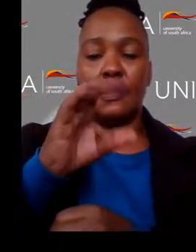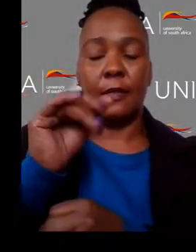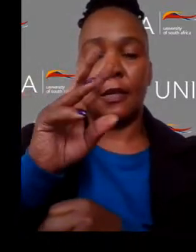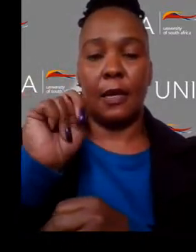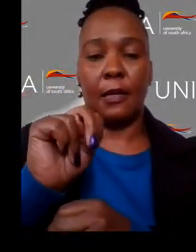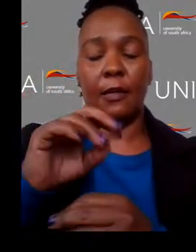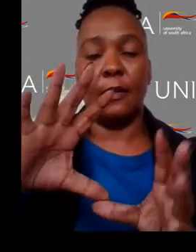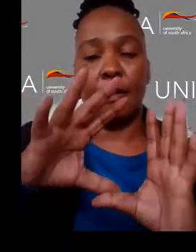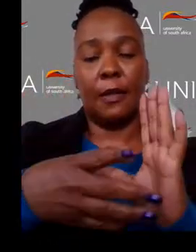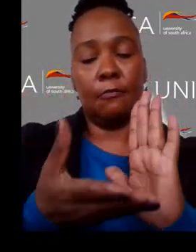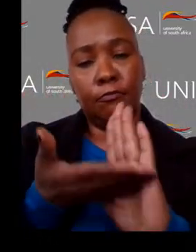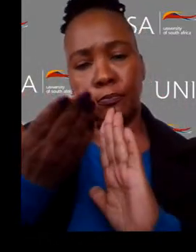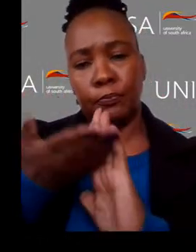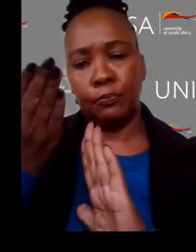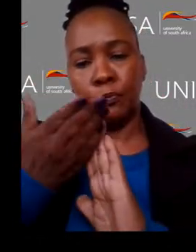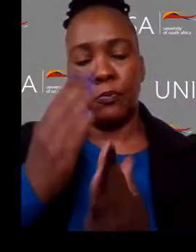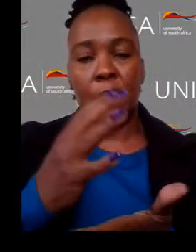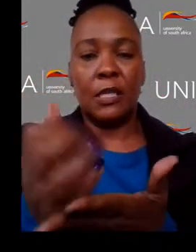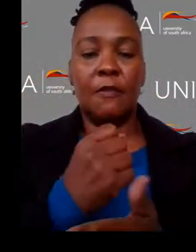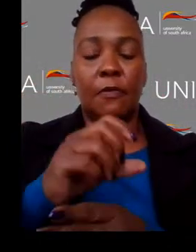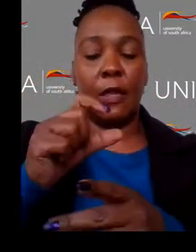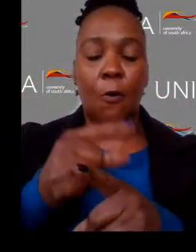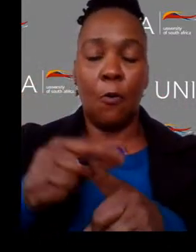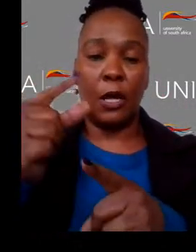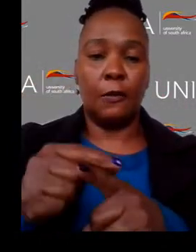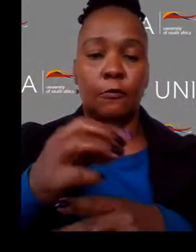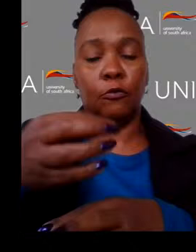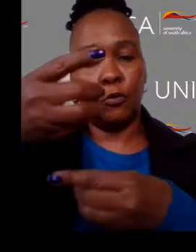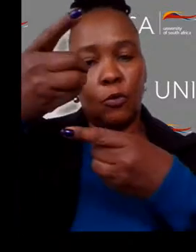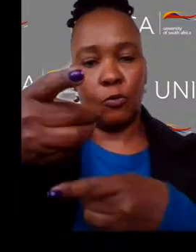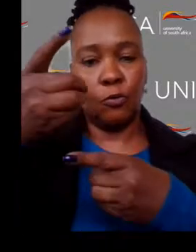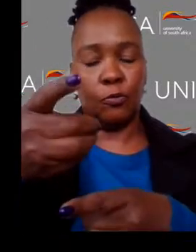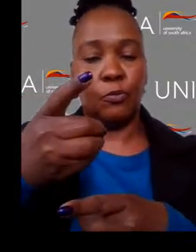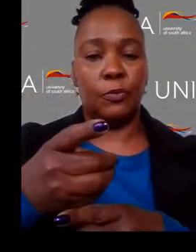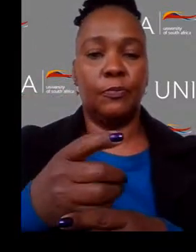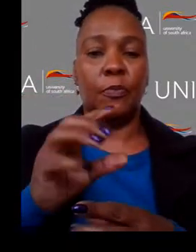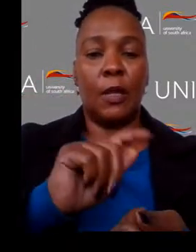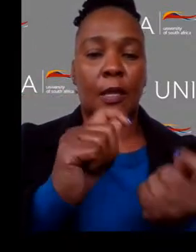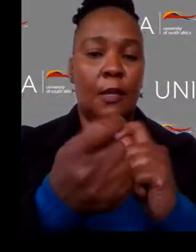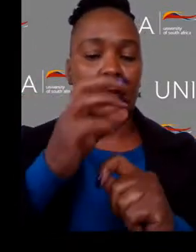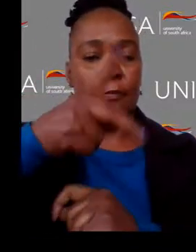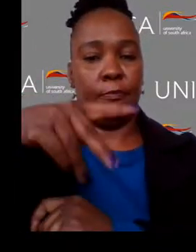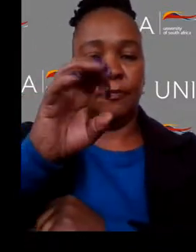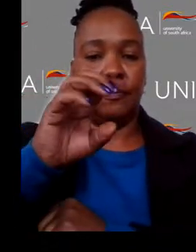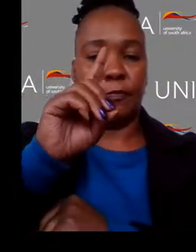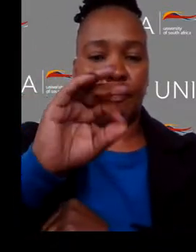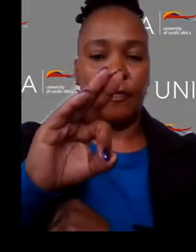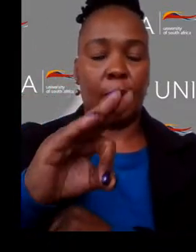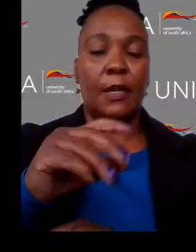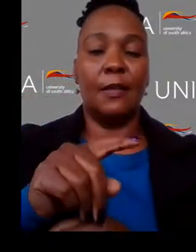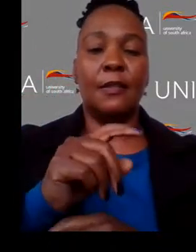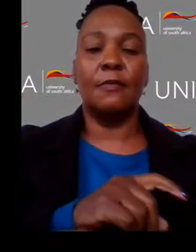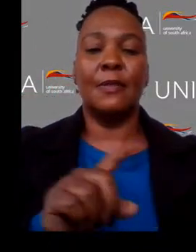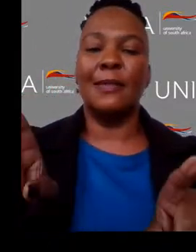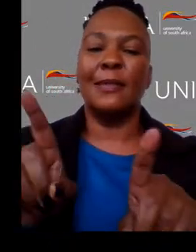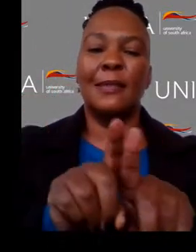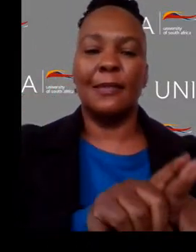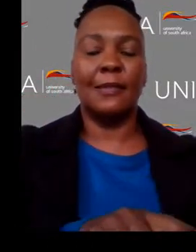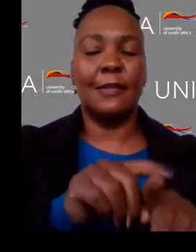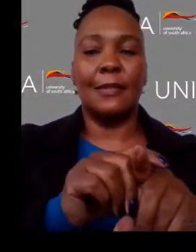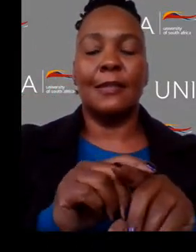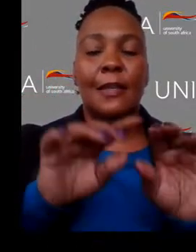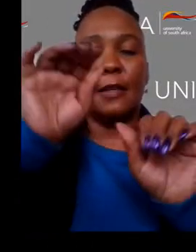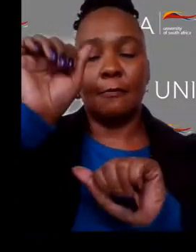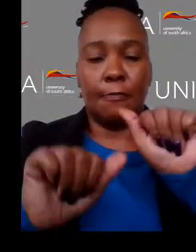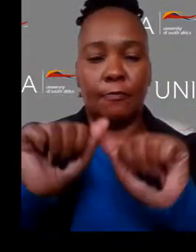or you save your Word document as a PDF and upload it to the myExams portal. So this uses the same tool, the assignments